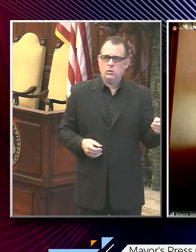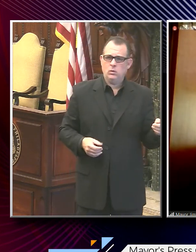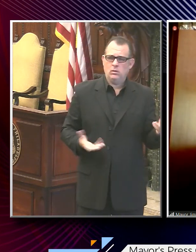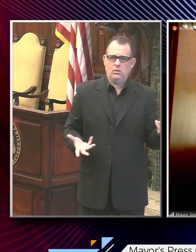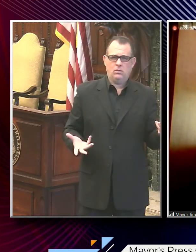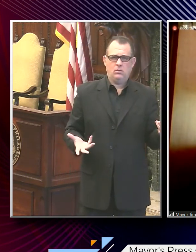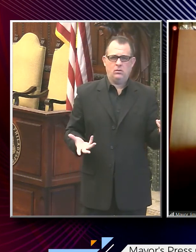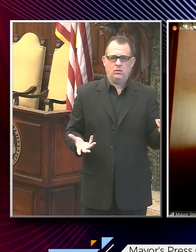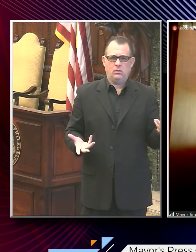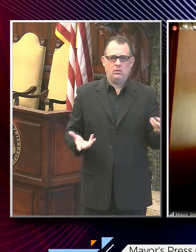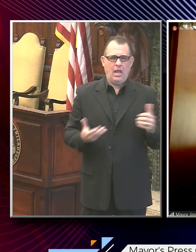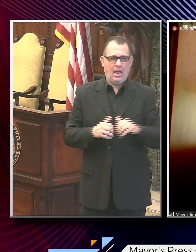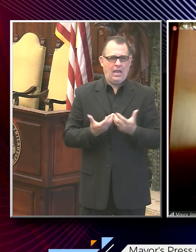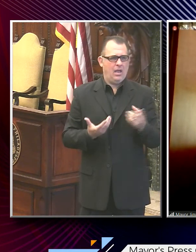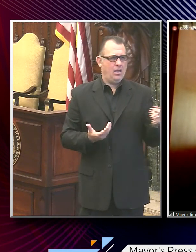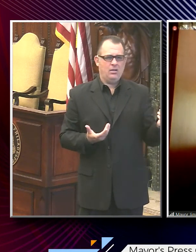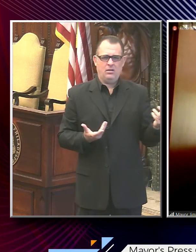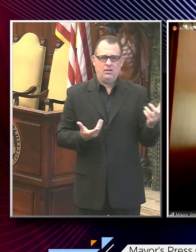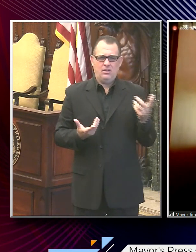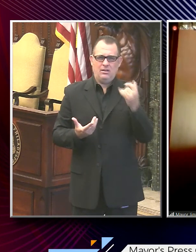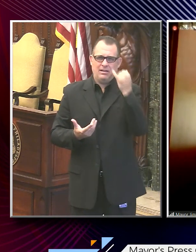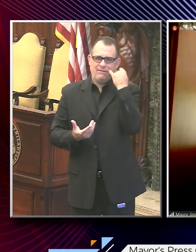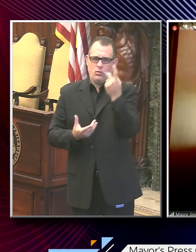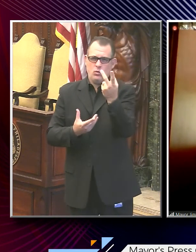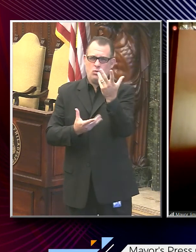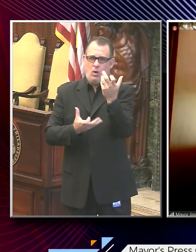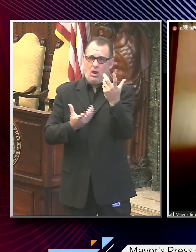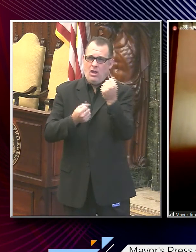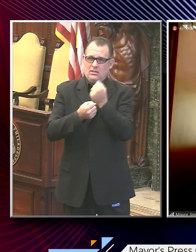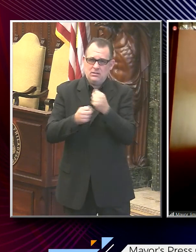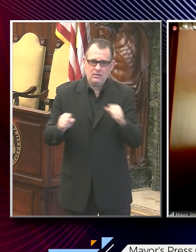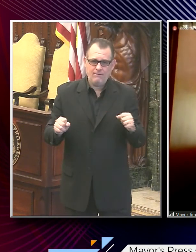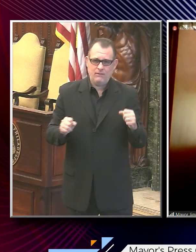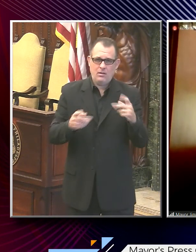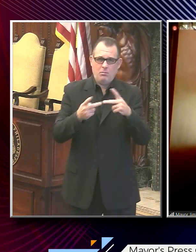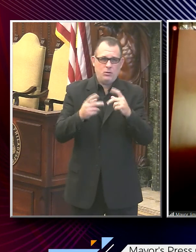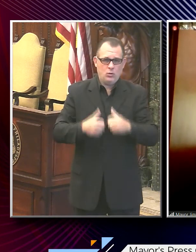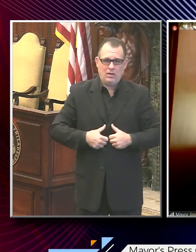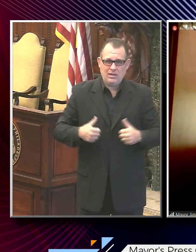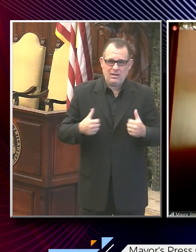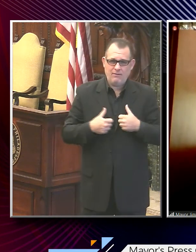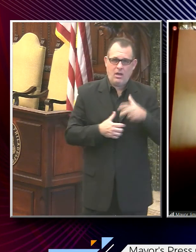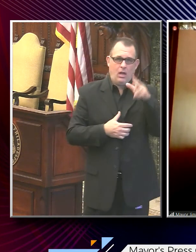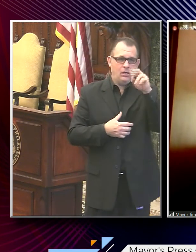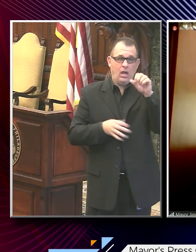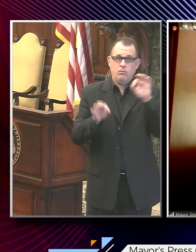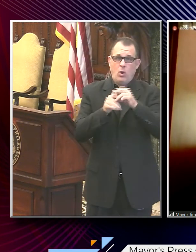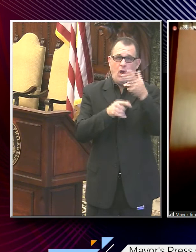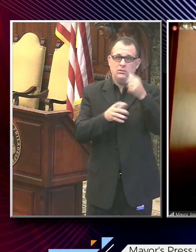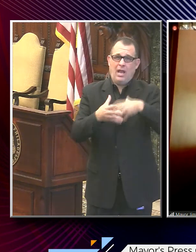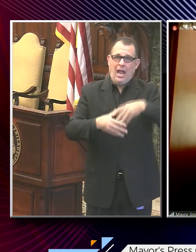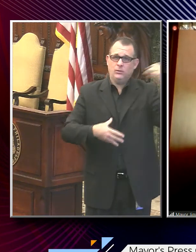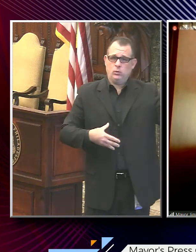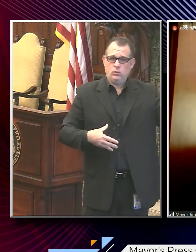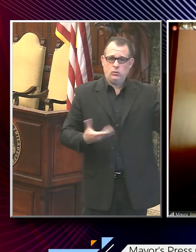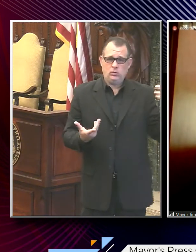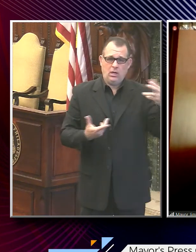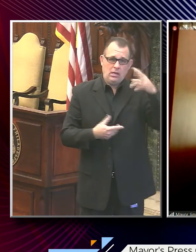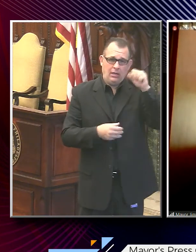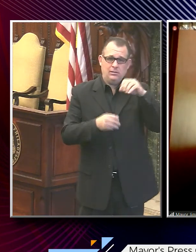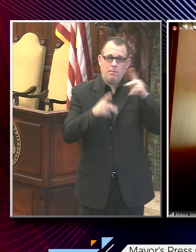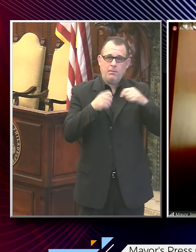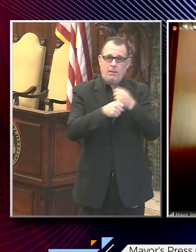So, I mean, if you want a safe society, get the guns out of people's hands and have the manufacturers be